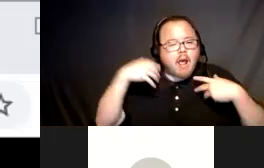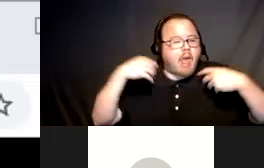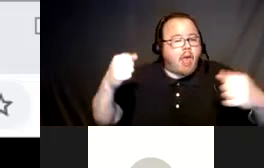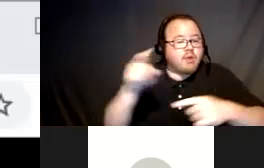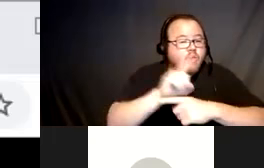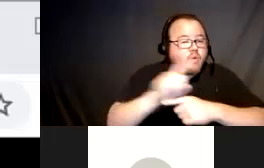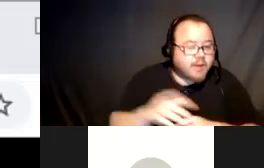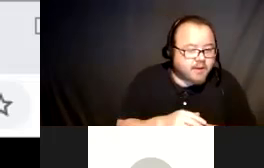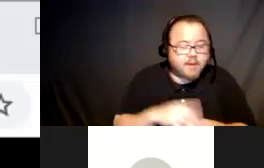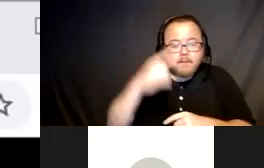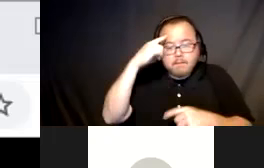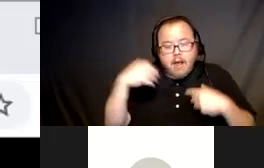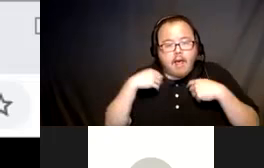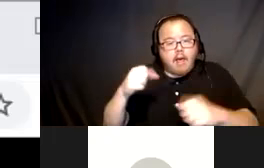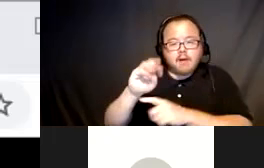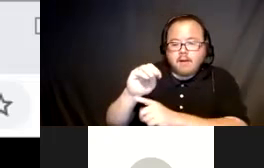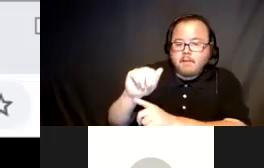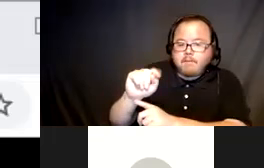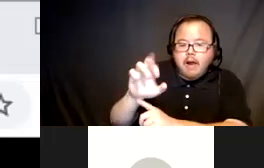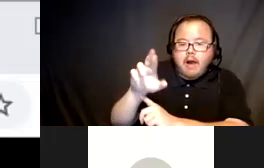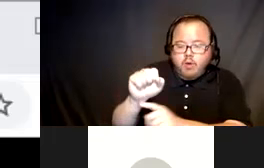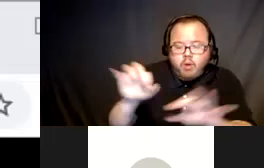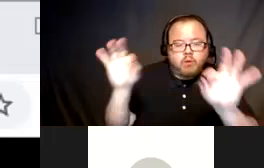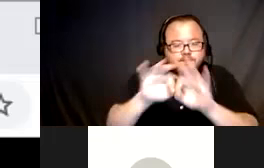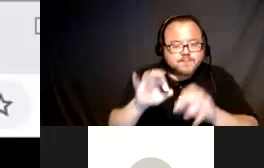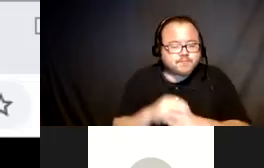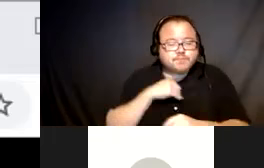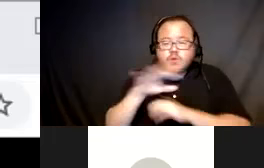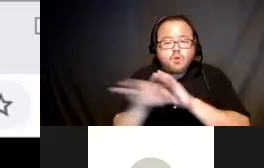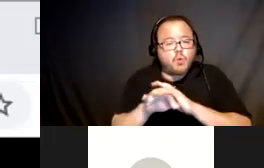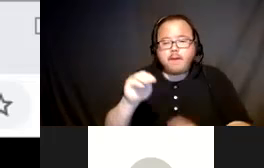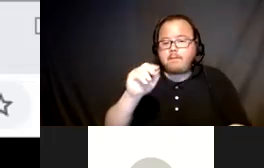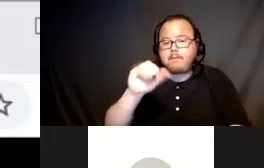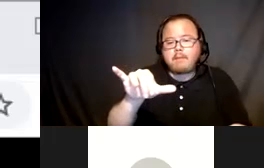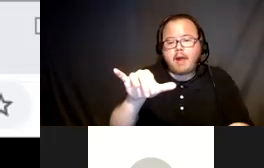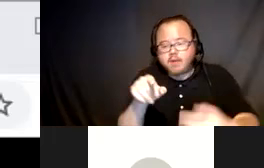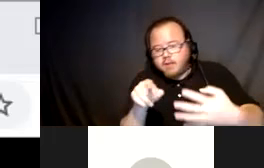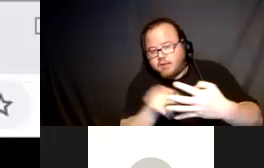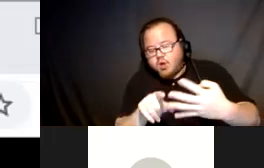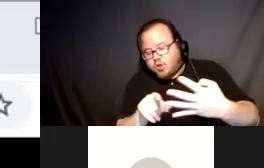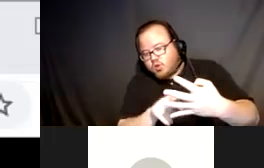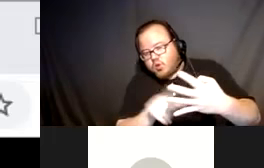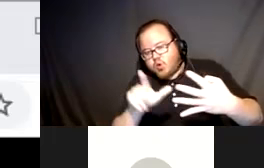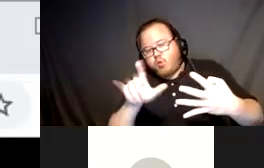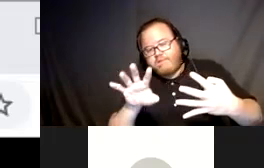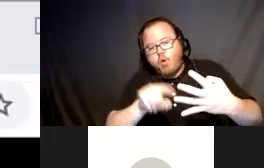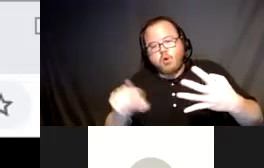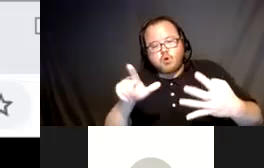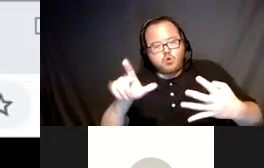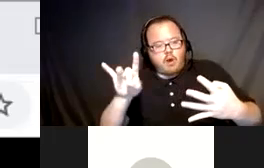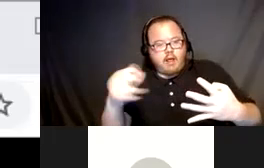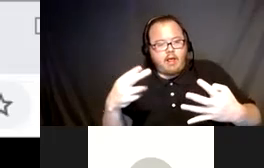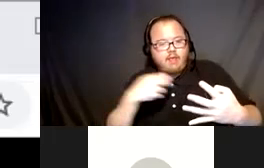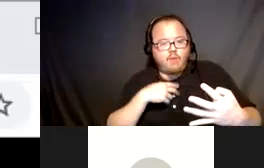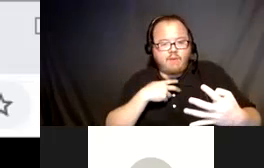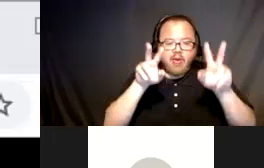Health Matters. And so we chose the week of May 24th through the 28th and created themes for